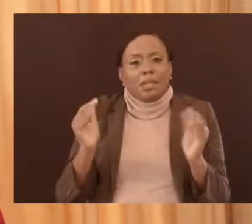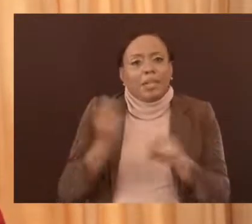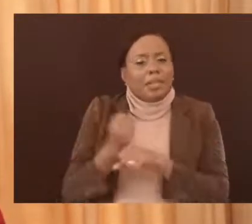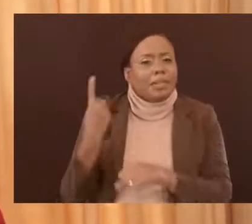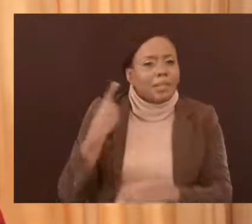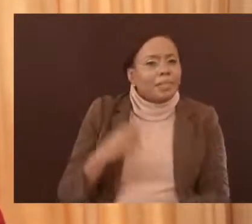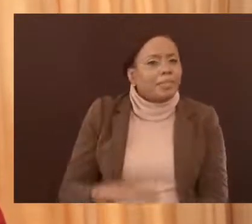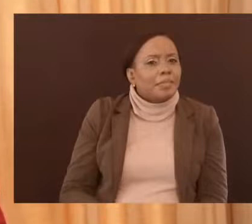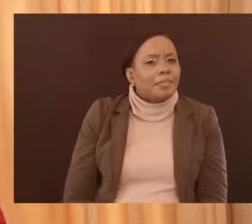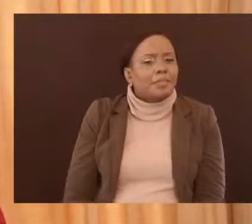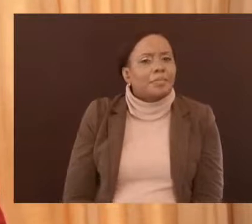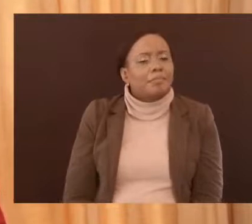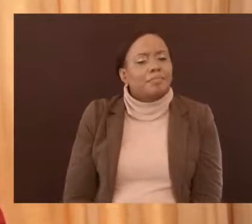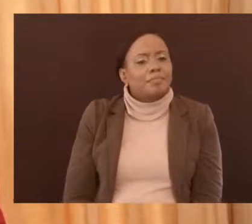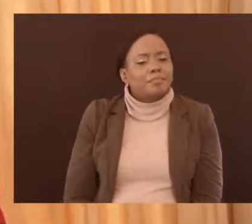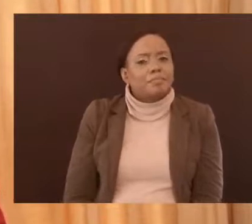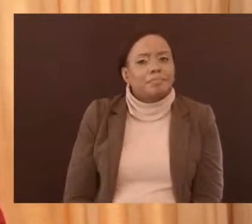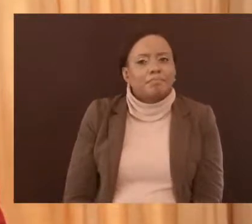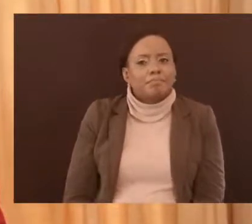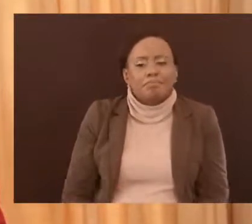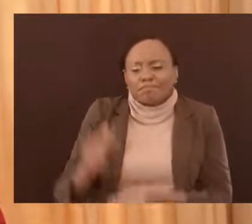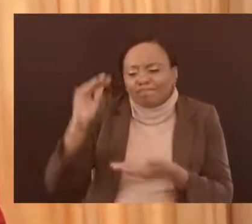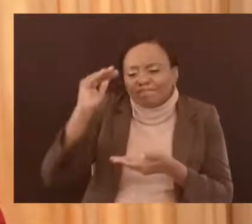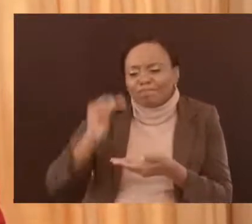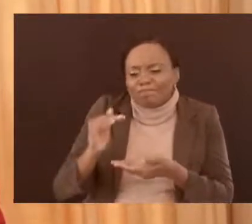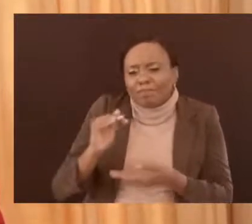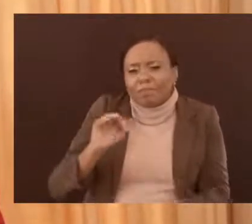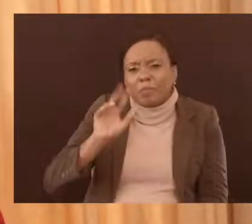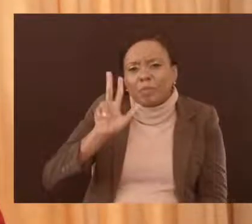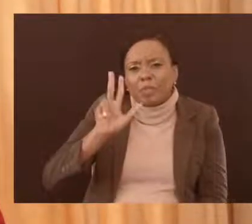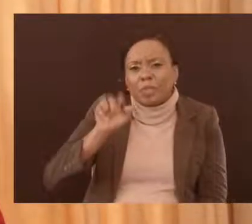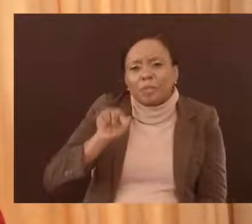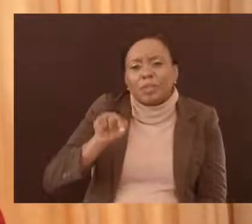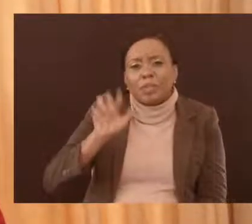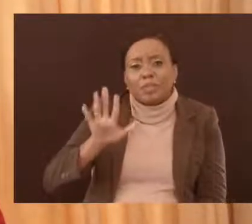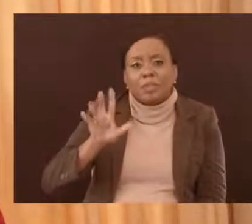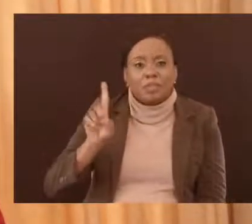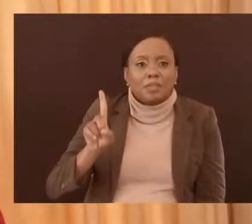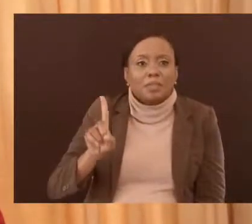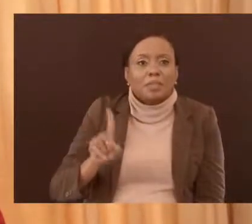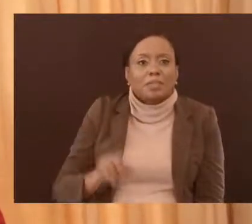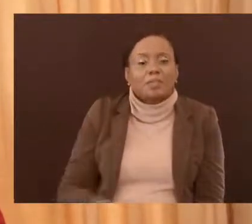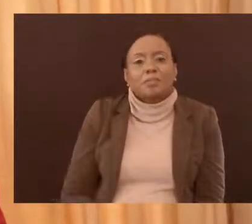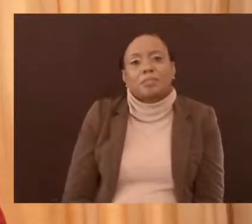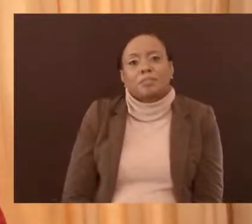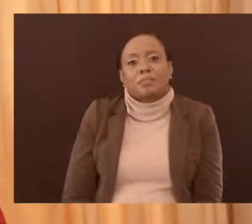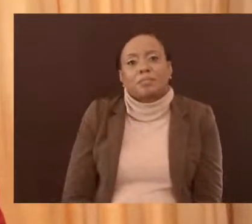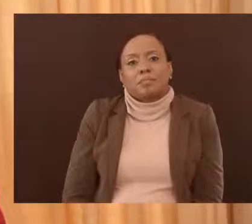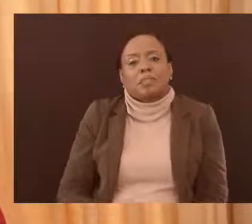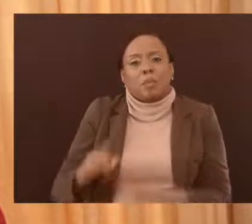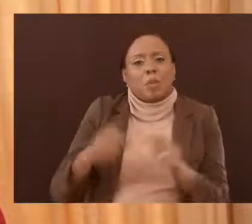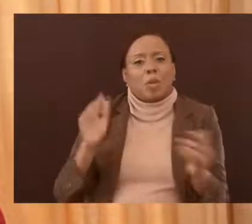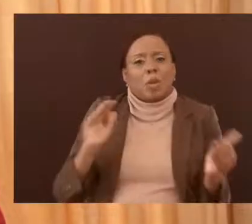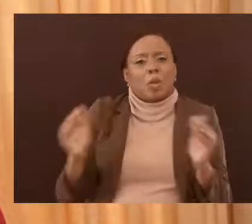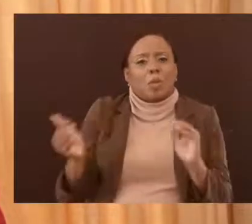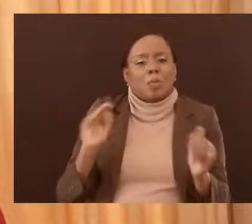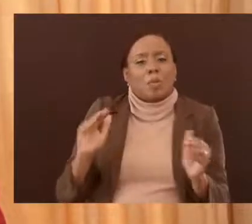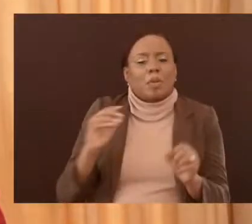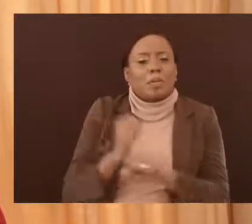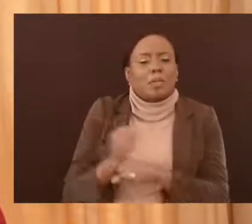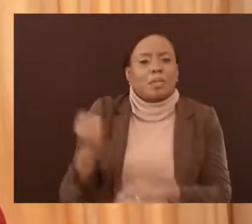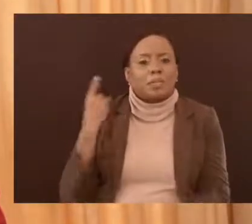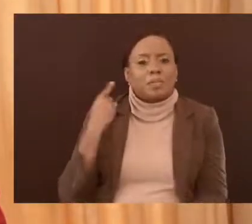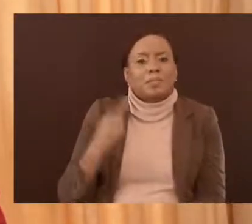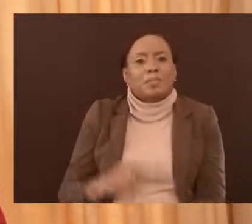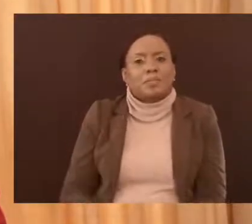There's actually been a decline of about 3.51 when compared to the mean of 69.25 in